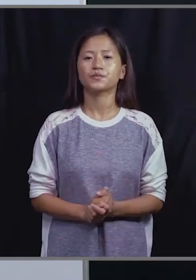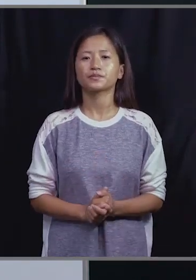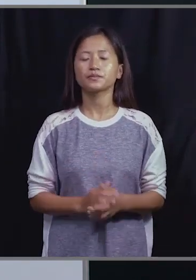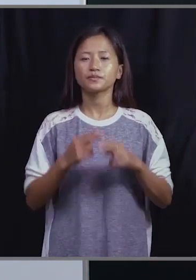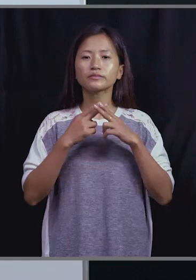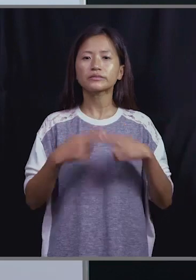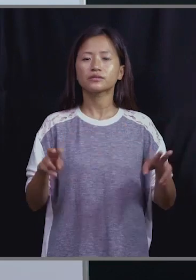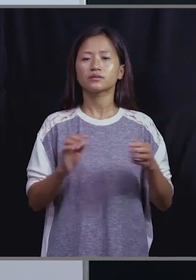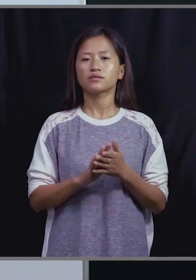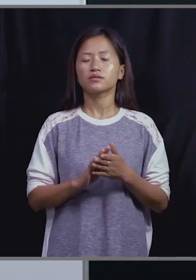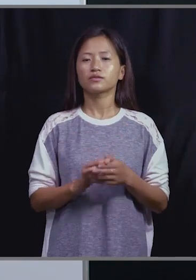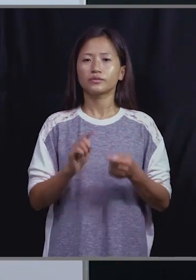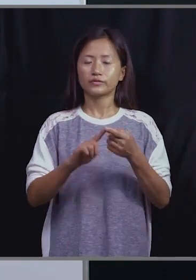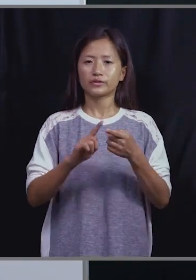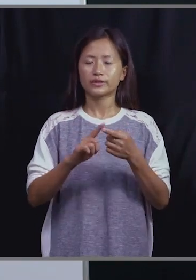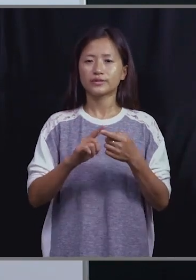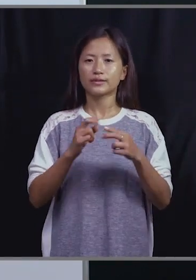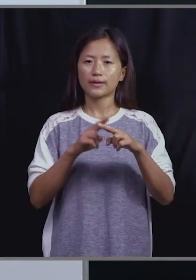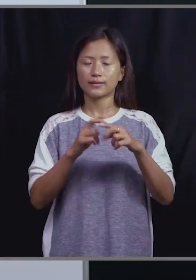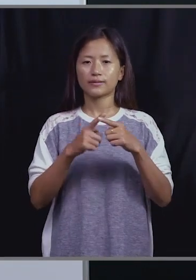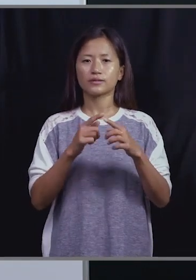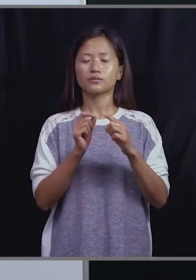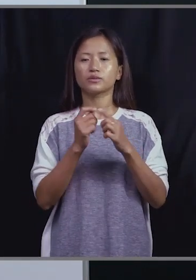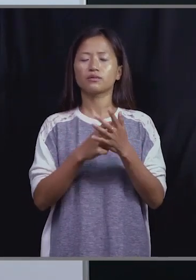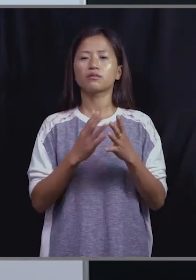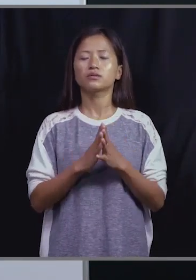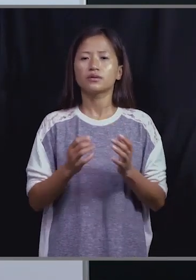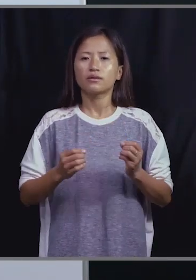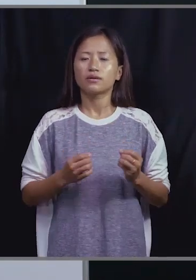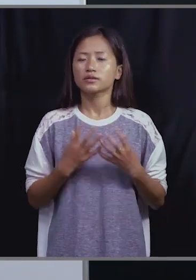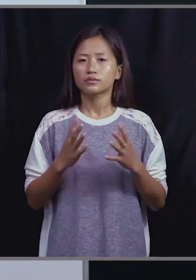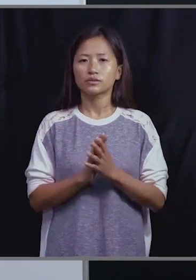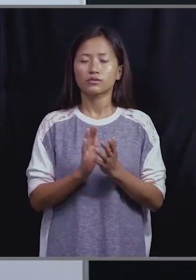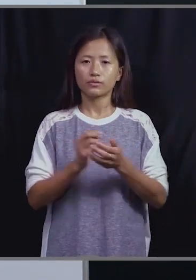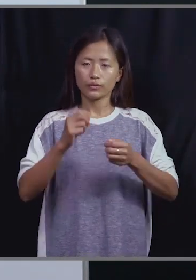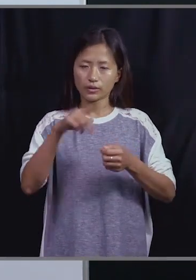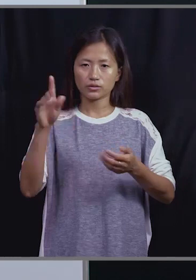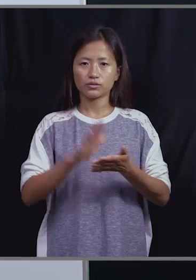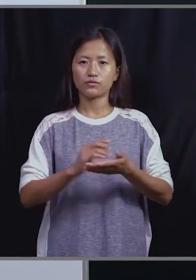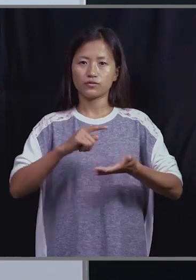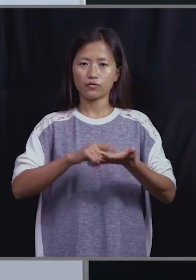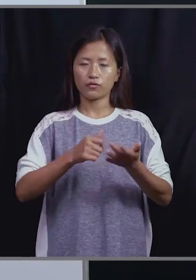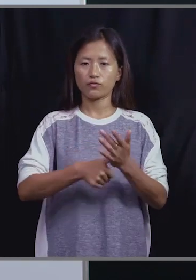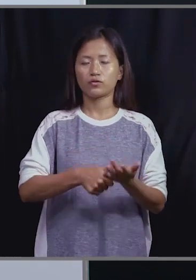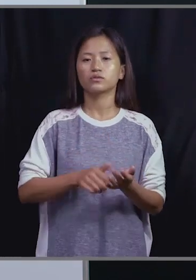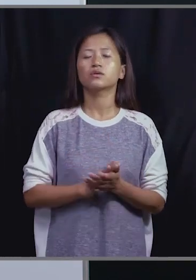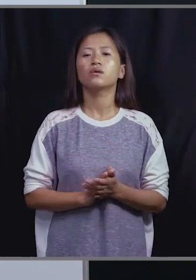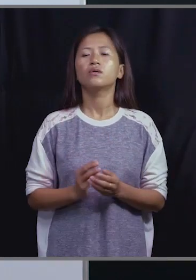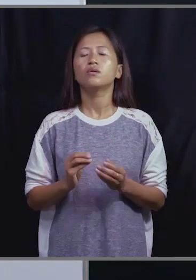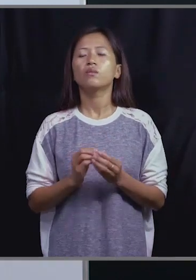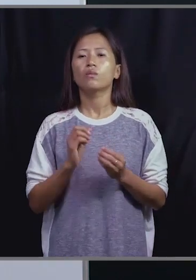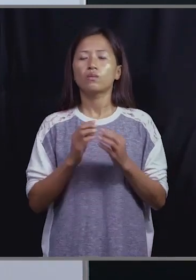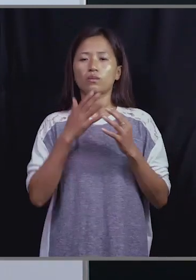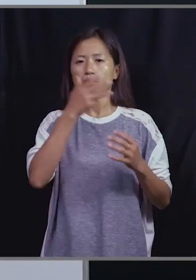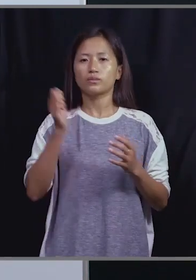the freedom of expression, all right, the right to express, the right to vote, all this political freedom was curbed